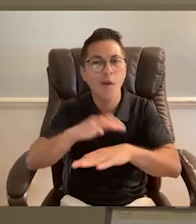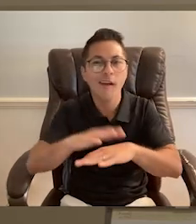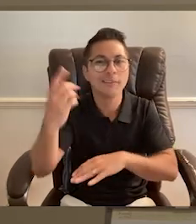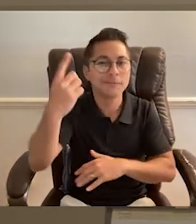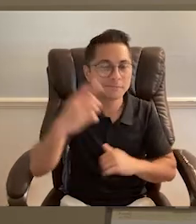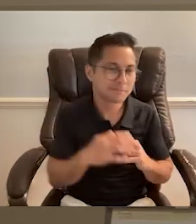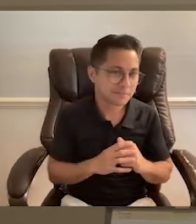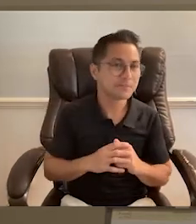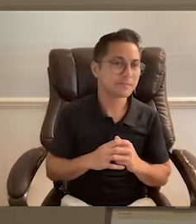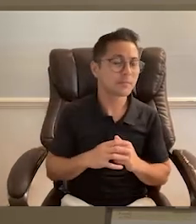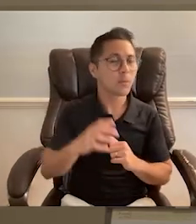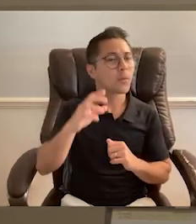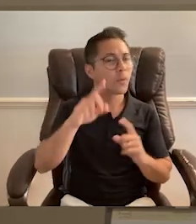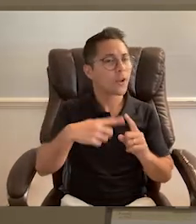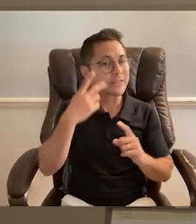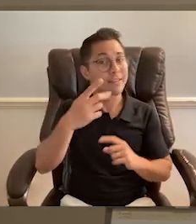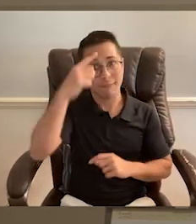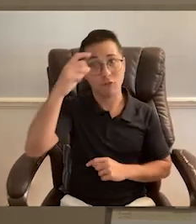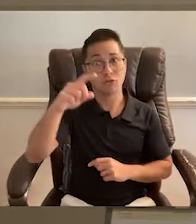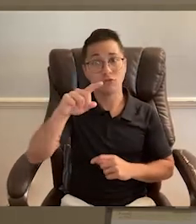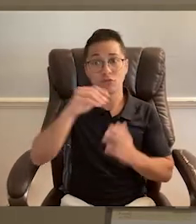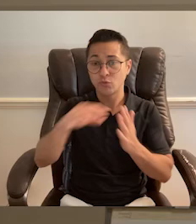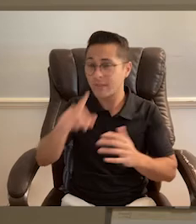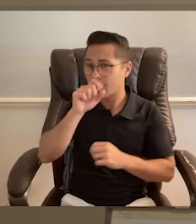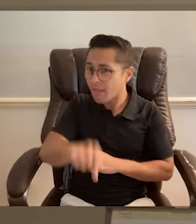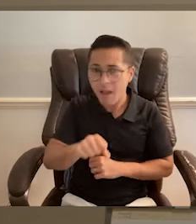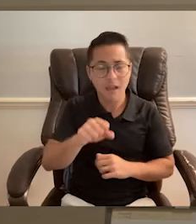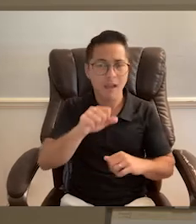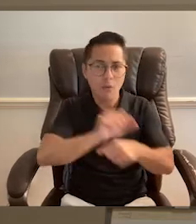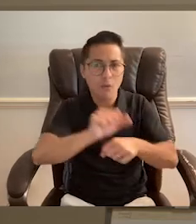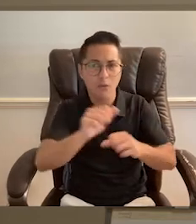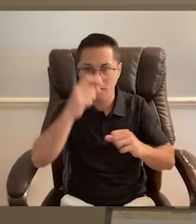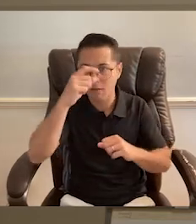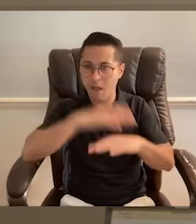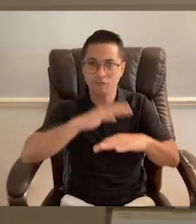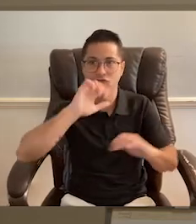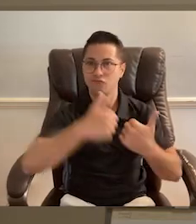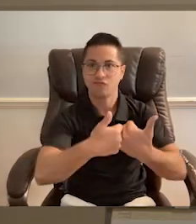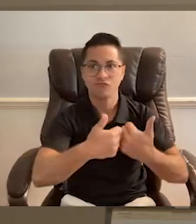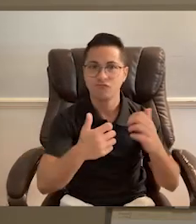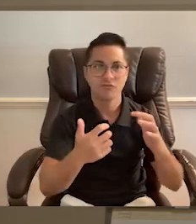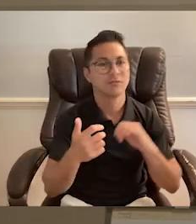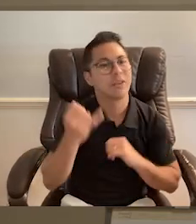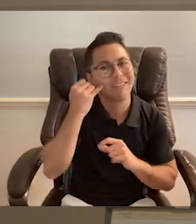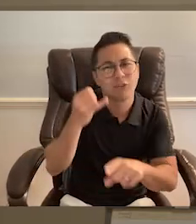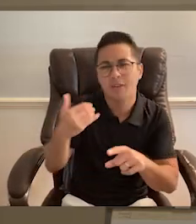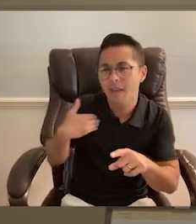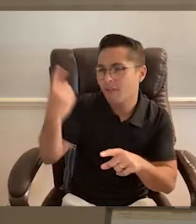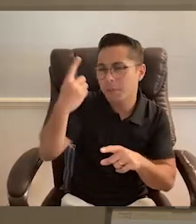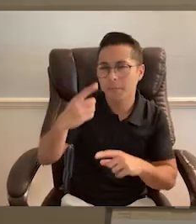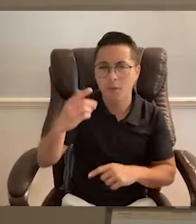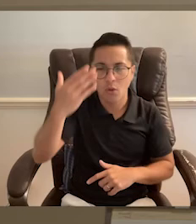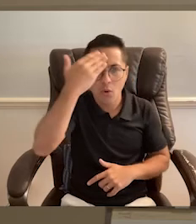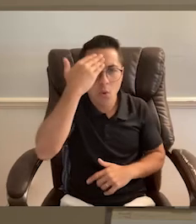by Top End, which is a Florida-based company. And because of the dynamics of that tricycle or hand cycle,